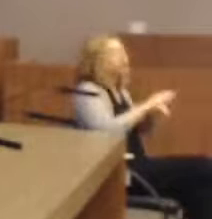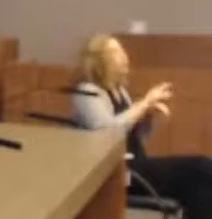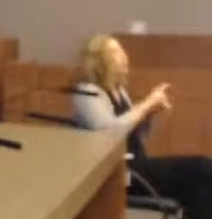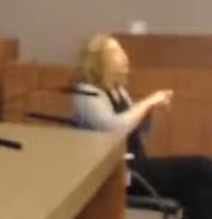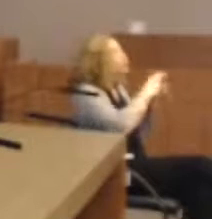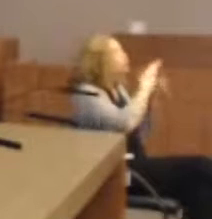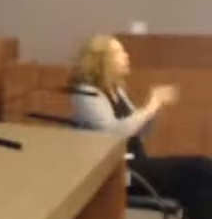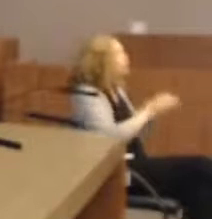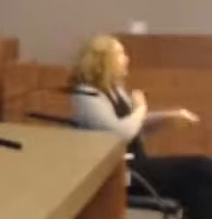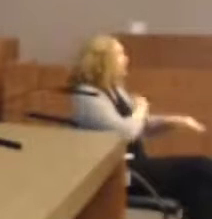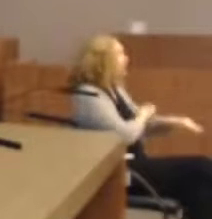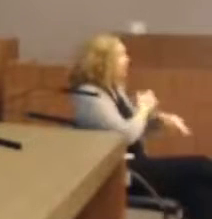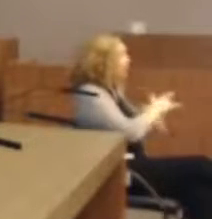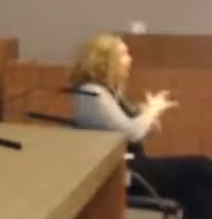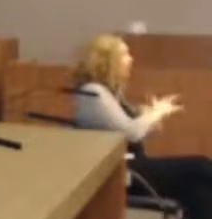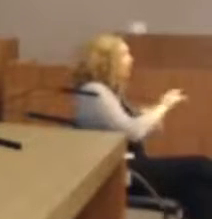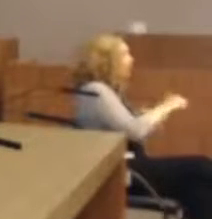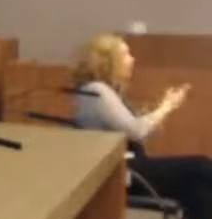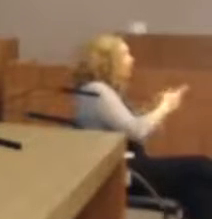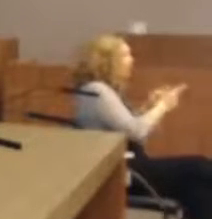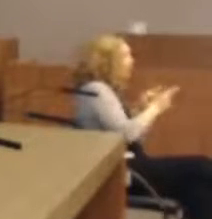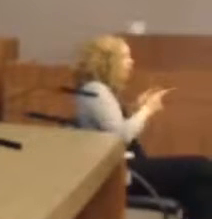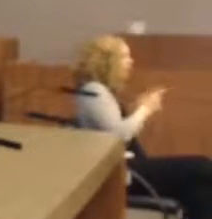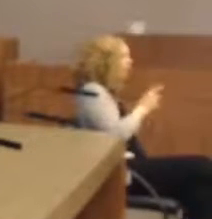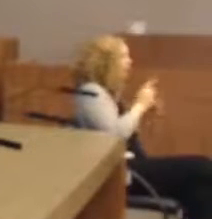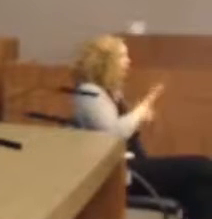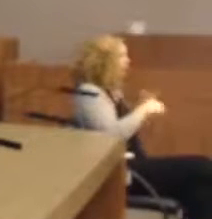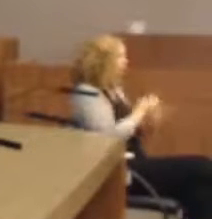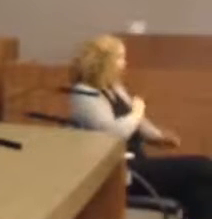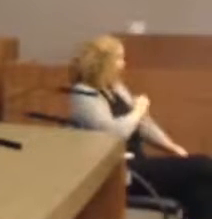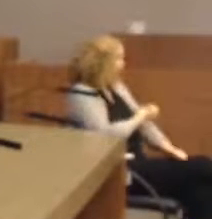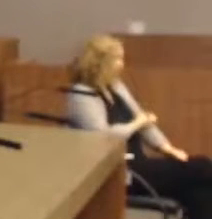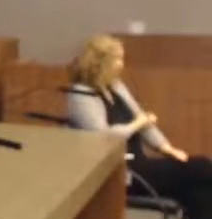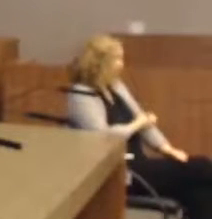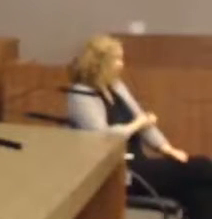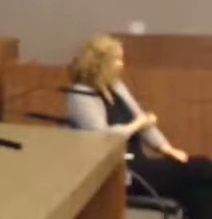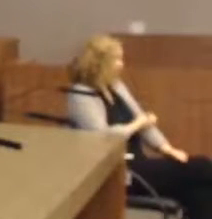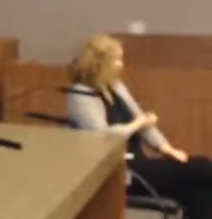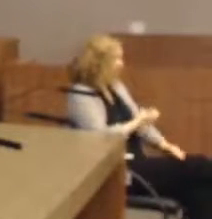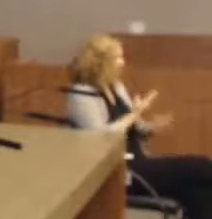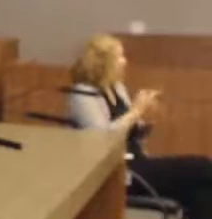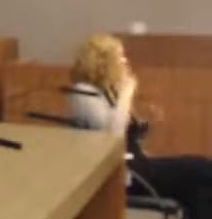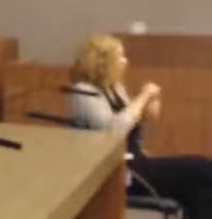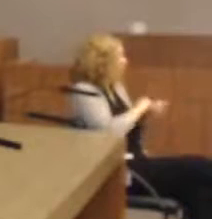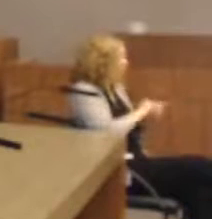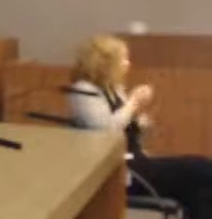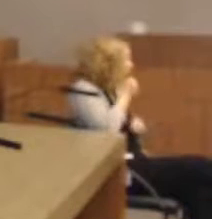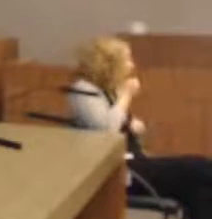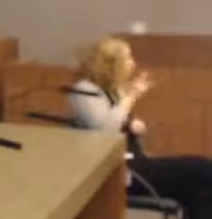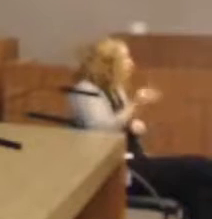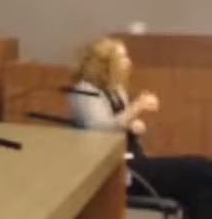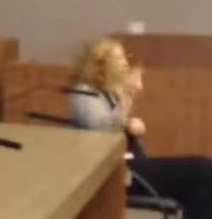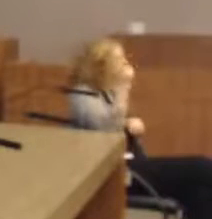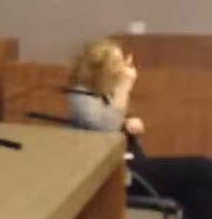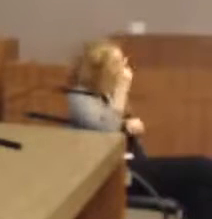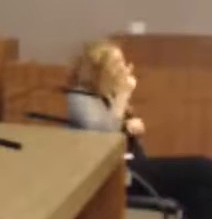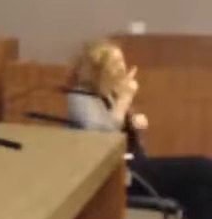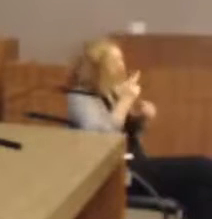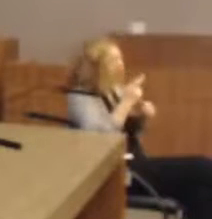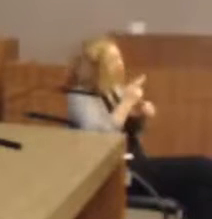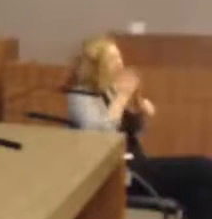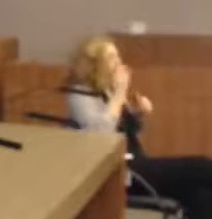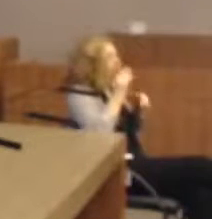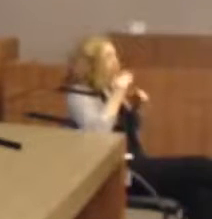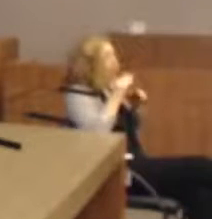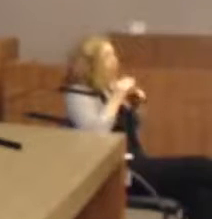energy available in other places. It's going to move all of the energy that might be using to digest food or for other purposes to your